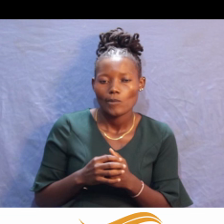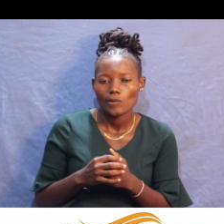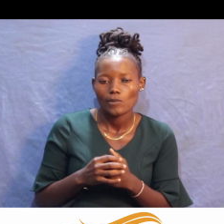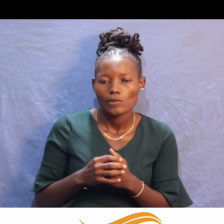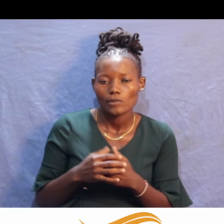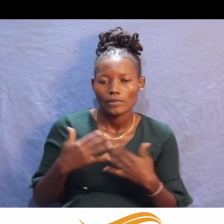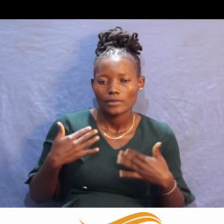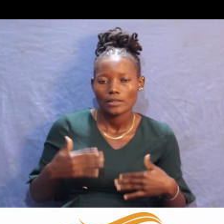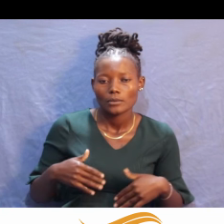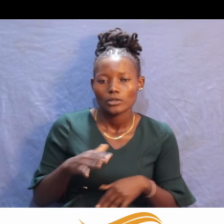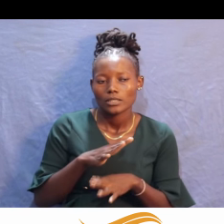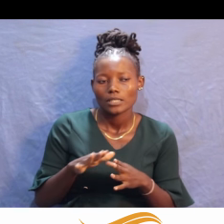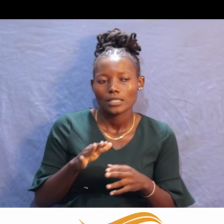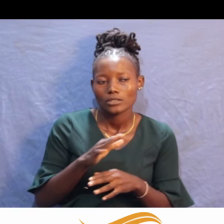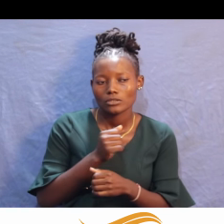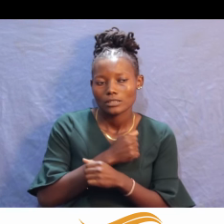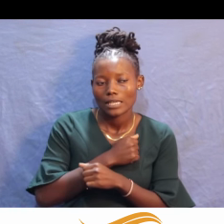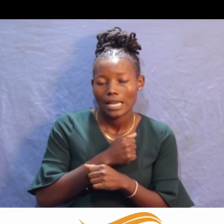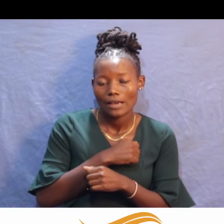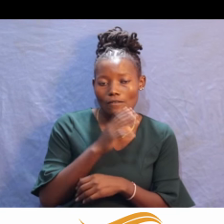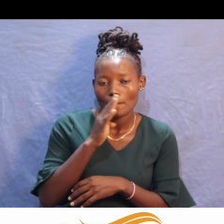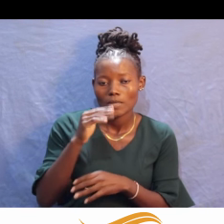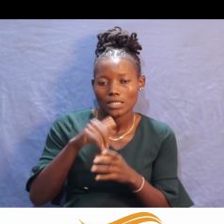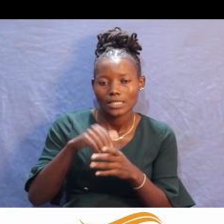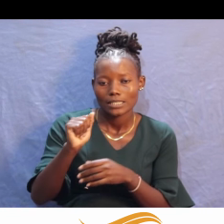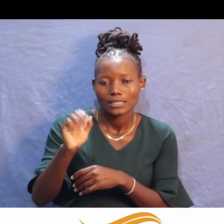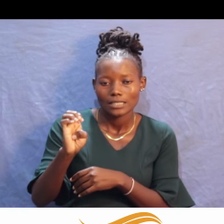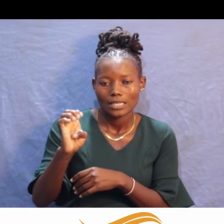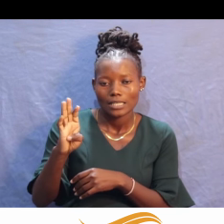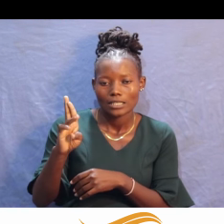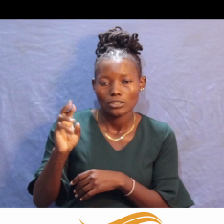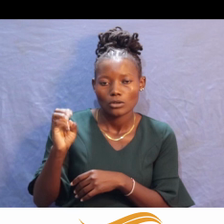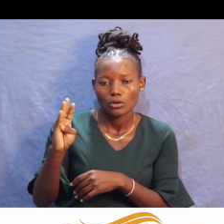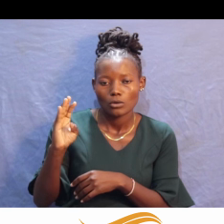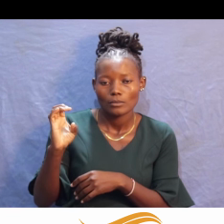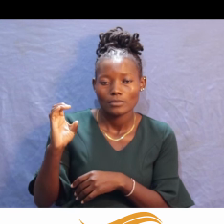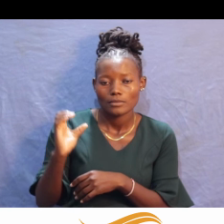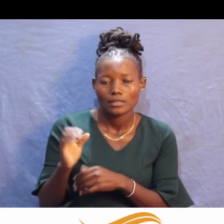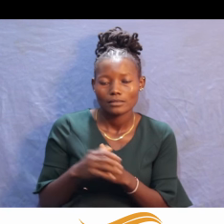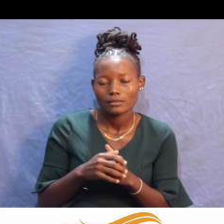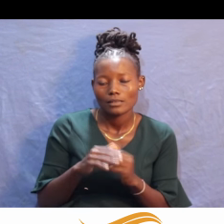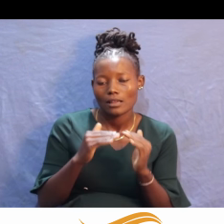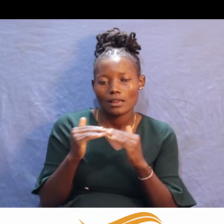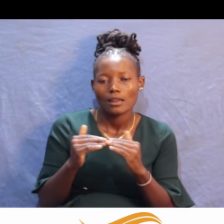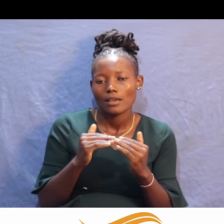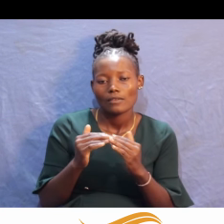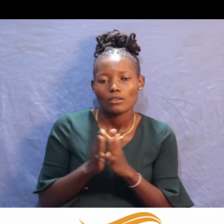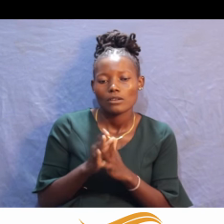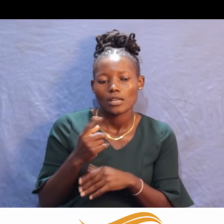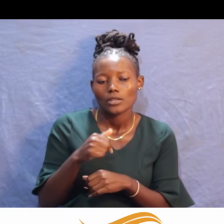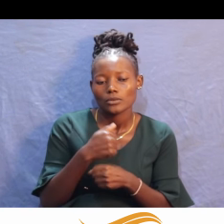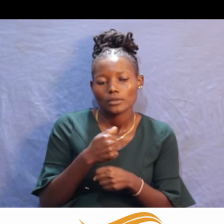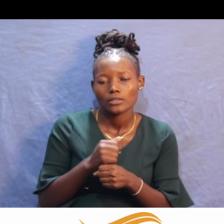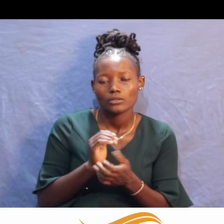the body doesn't like to be in anaerobic shape. It's just not utilizing oxygen very well. And we produce something called